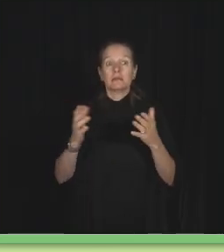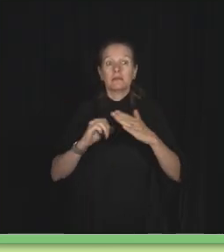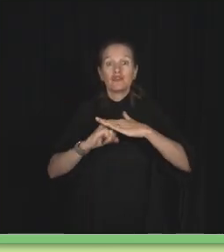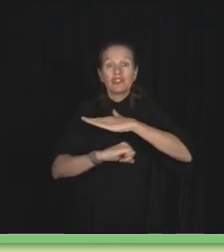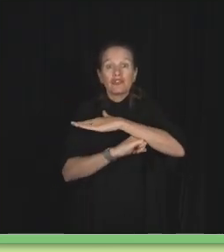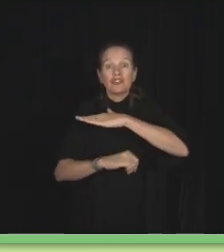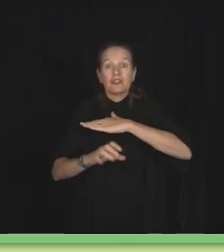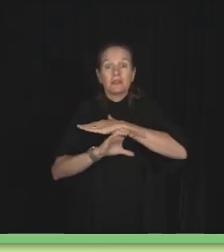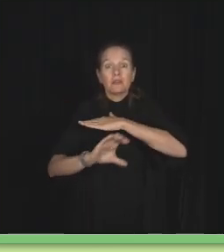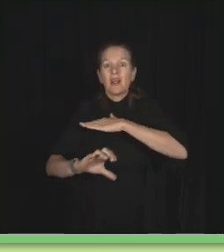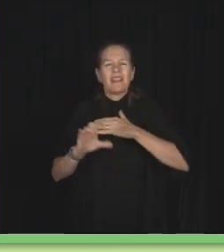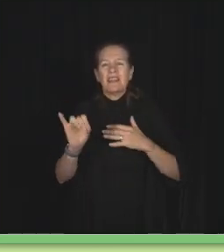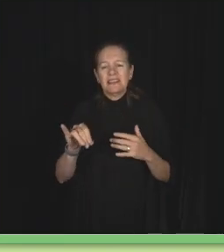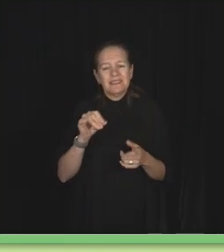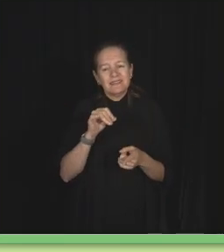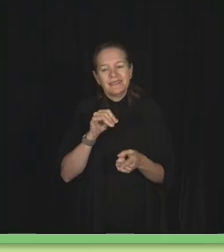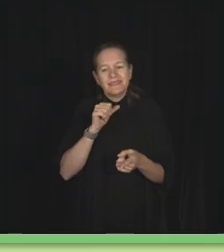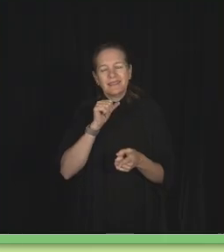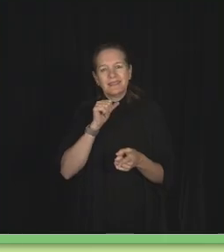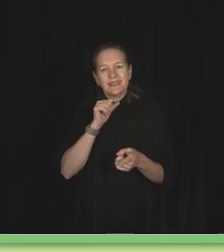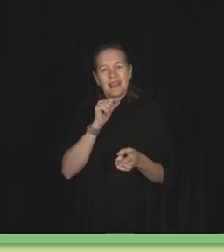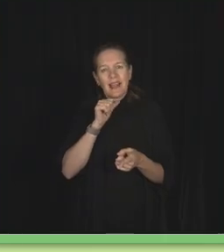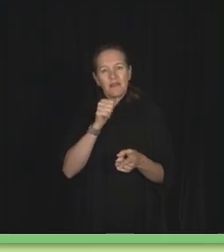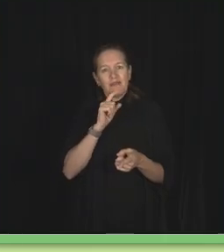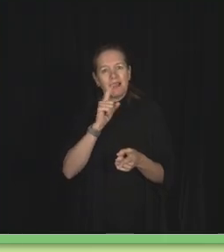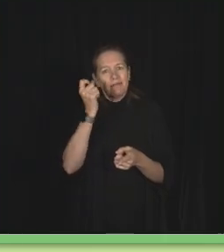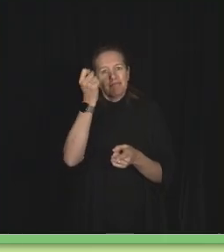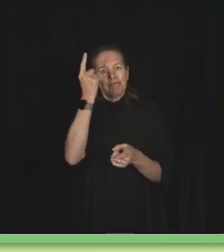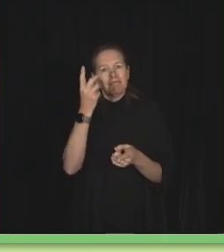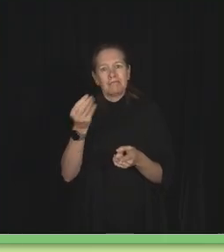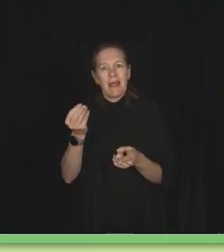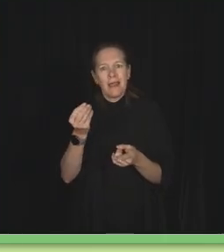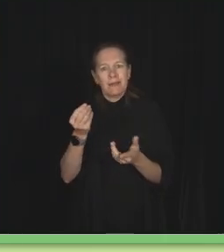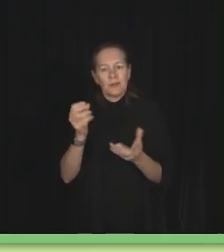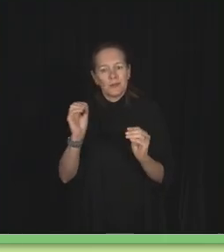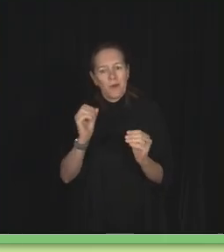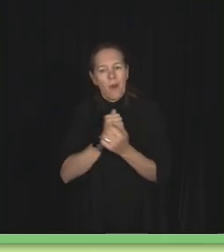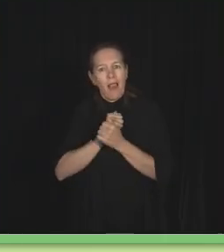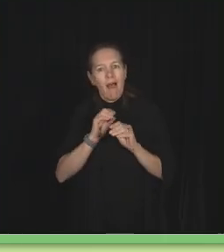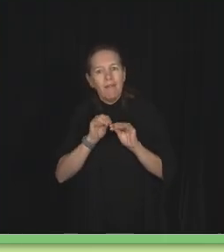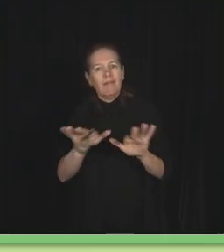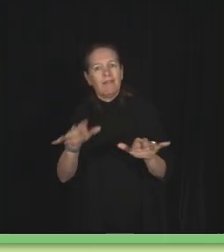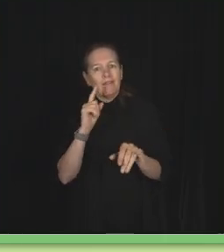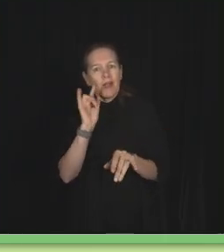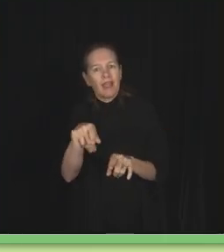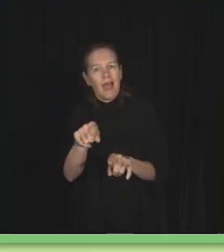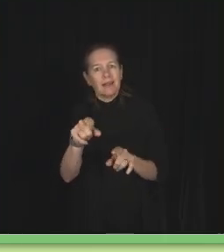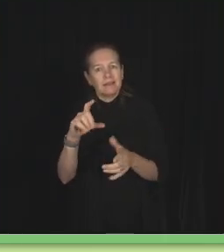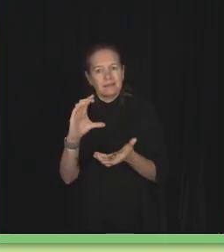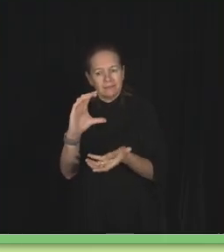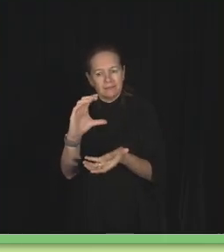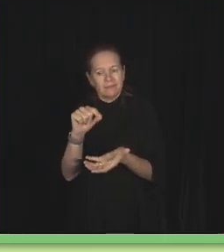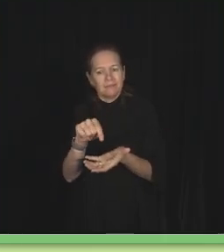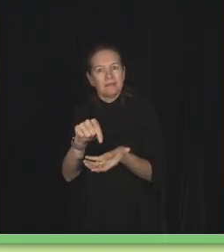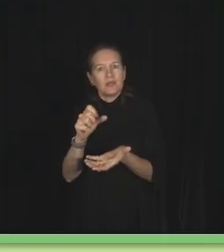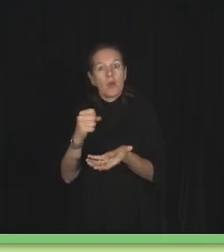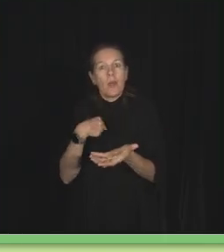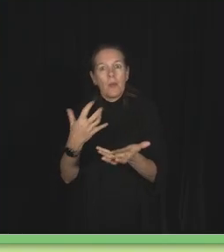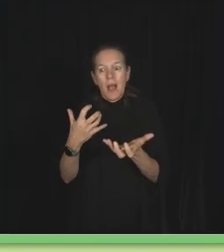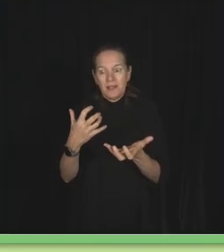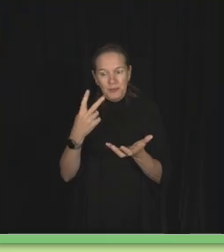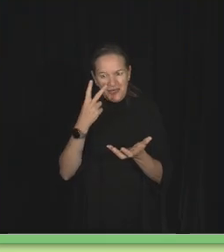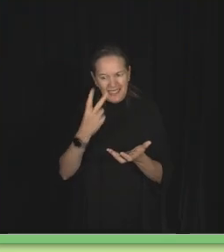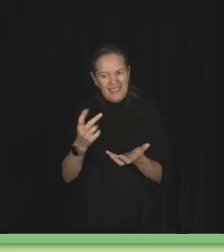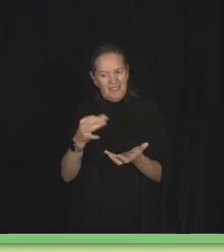anywhere near the love that it deserves. So since we're big beneficiaries of open source, we wanted to see if we could help